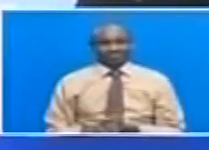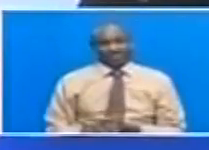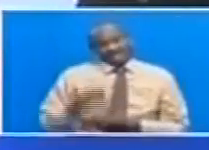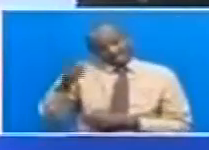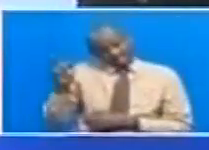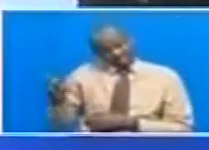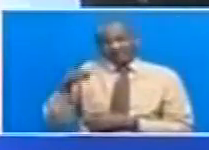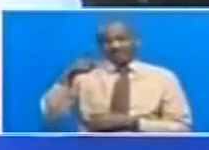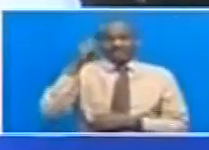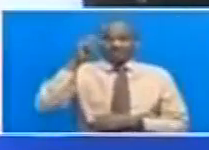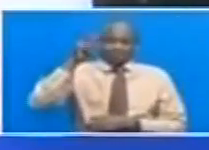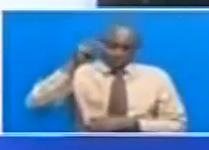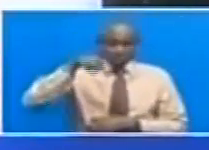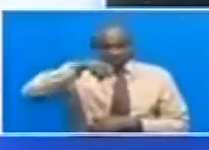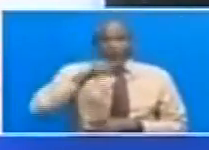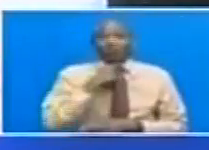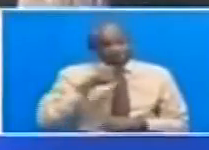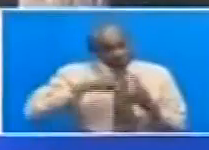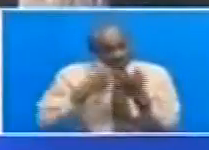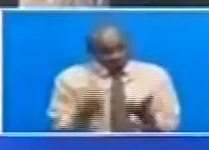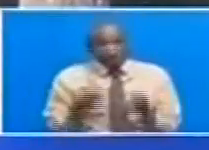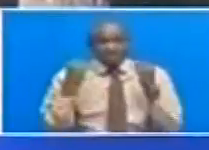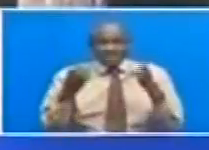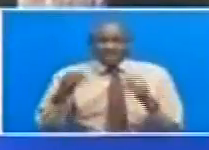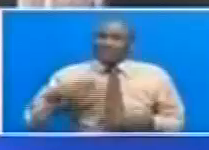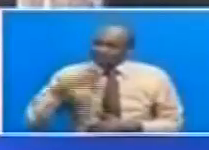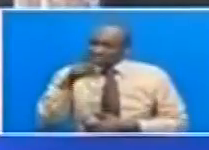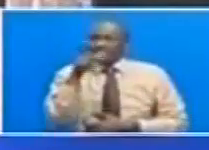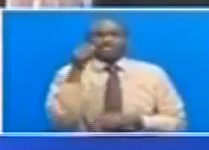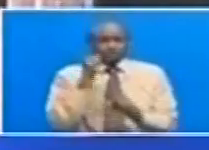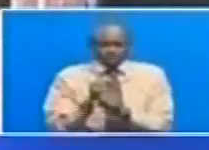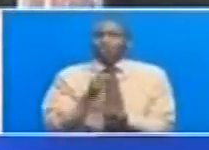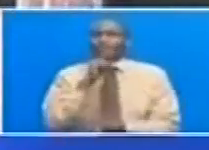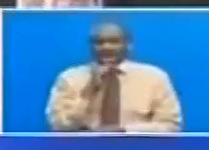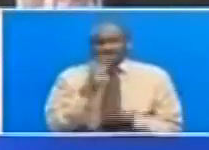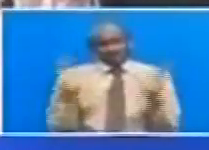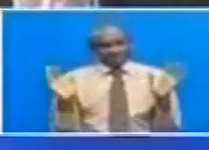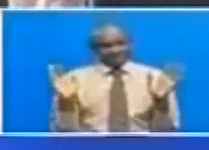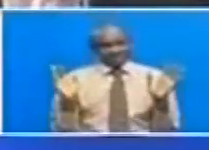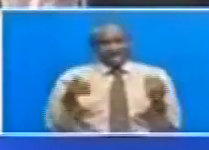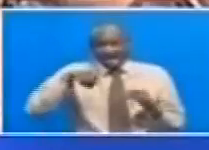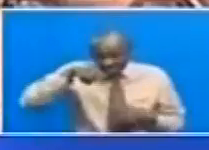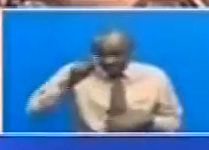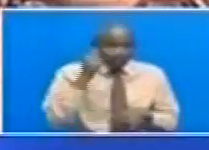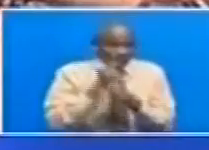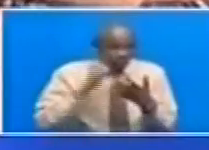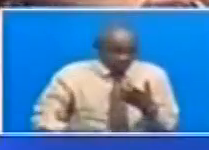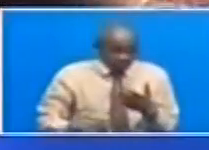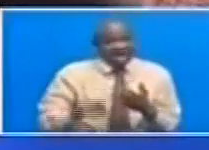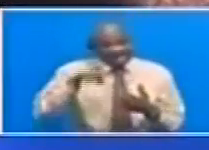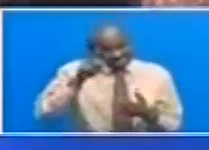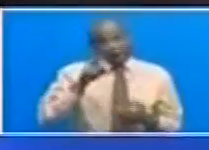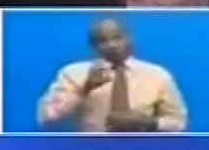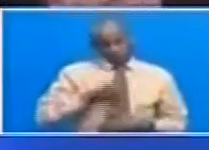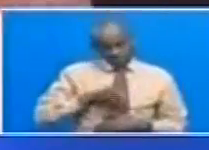Angeline Kiprono prepares to start what many here refer to as a man's job. She is one of the two